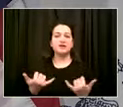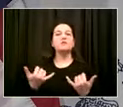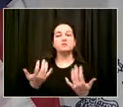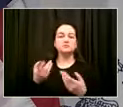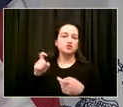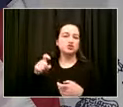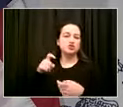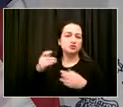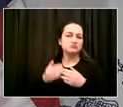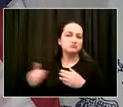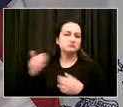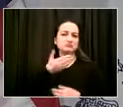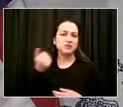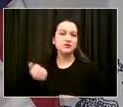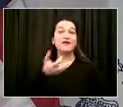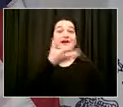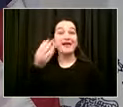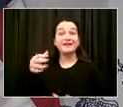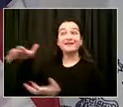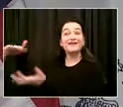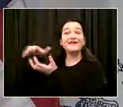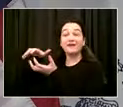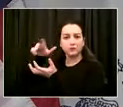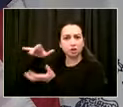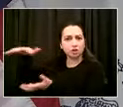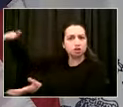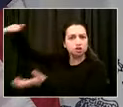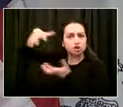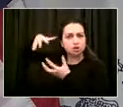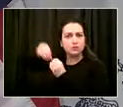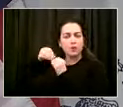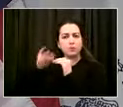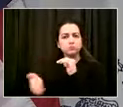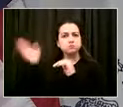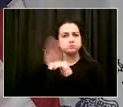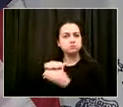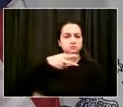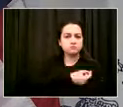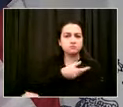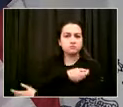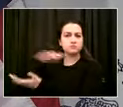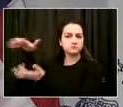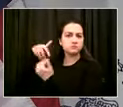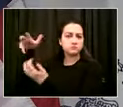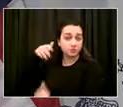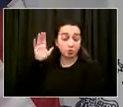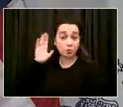another reminder that we've got a big challenge ahead. We need the supply to be consistent. Go ahead, Doctor.